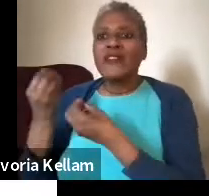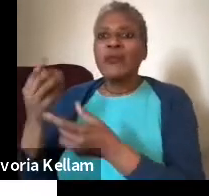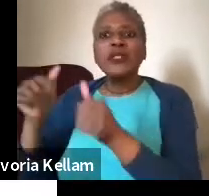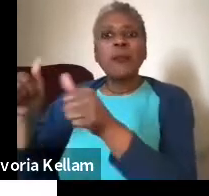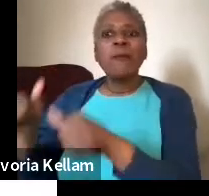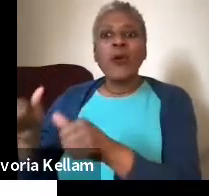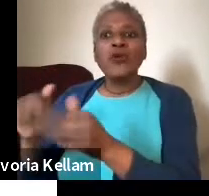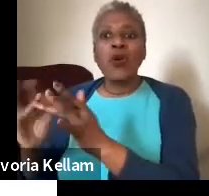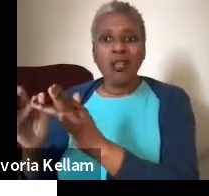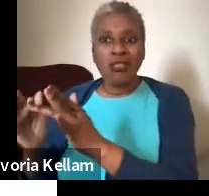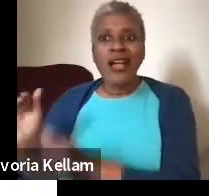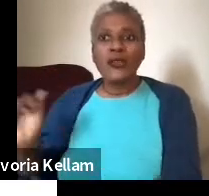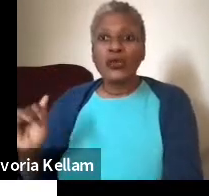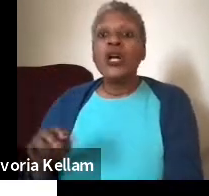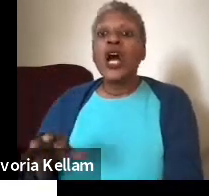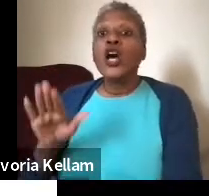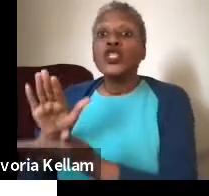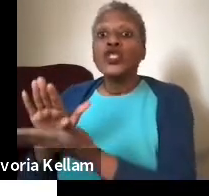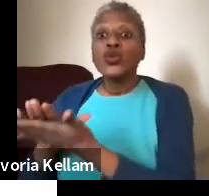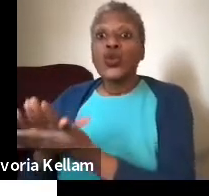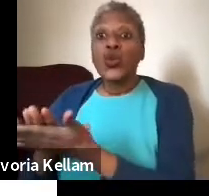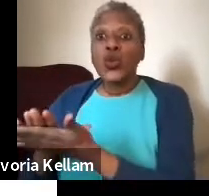is